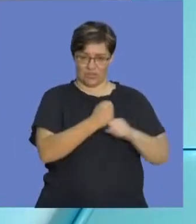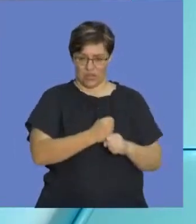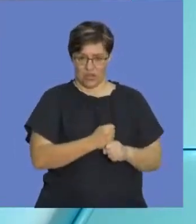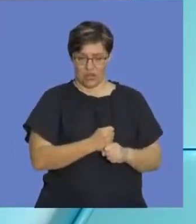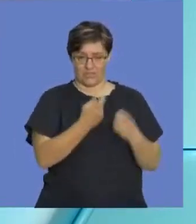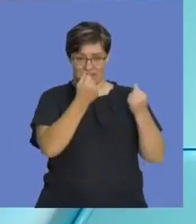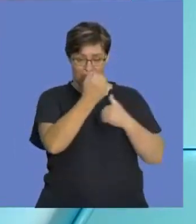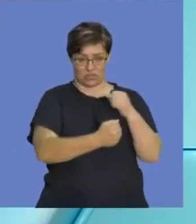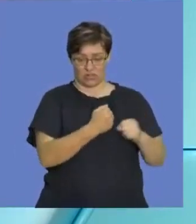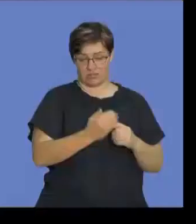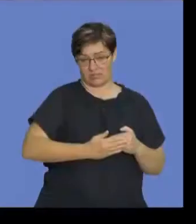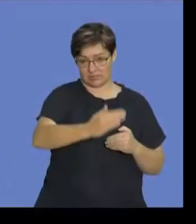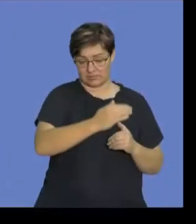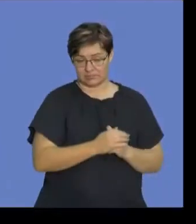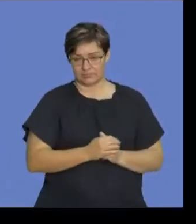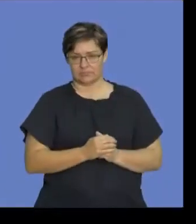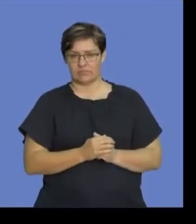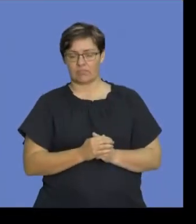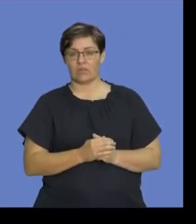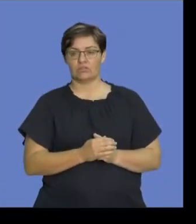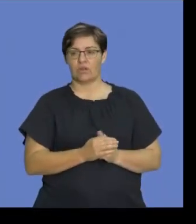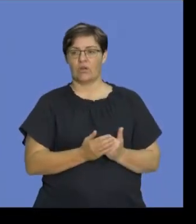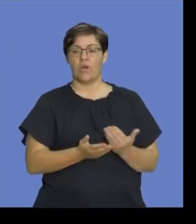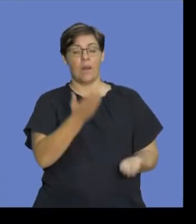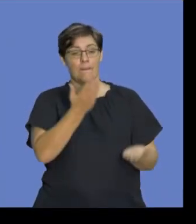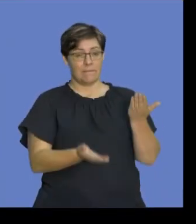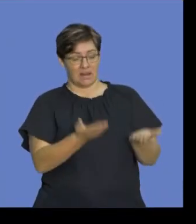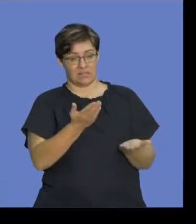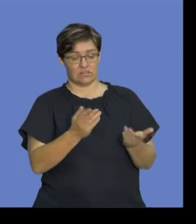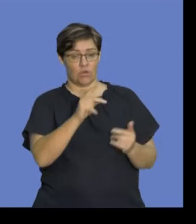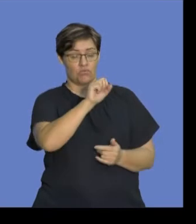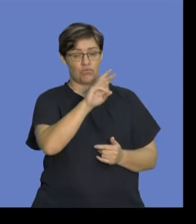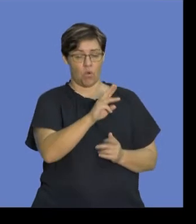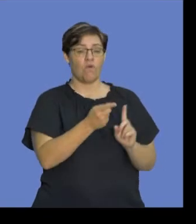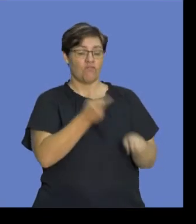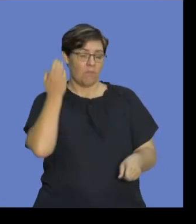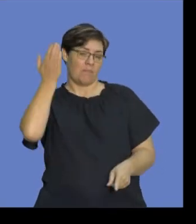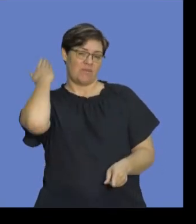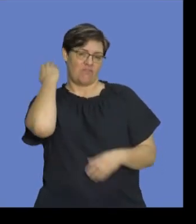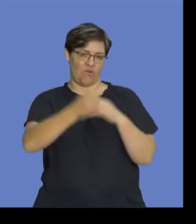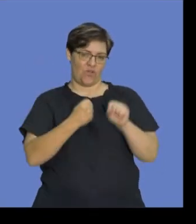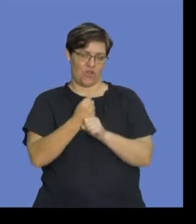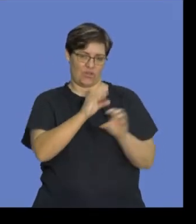year. So here goes. Here's my balance of my raw materials from the previous year. Okay?